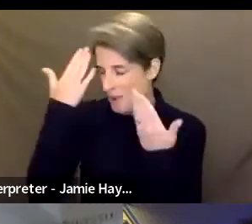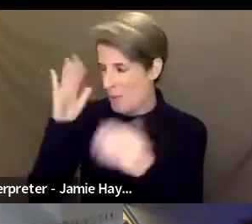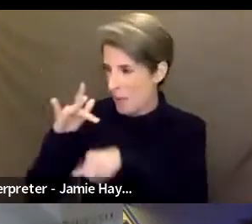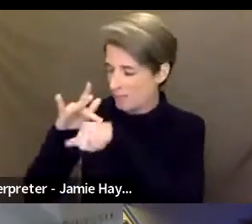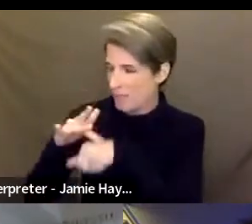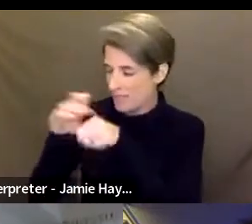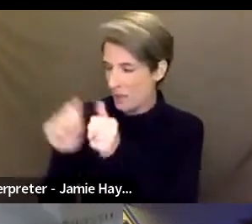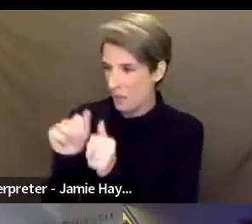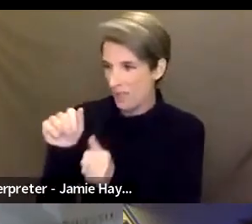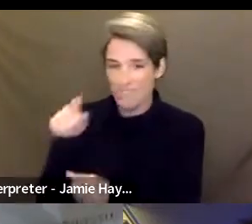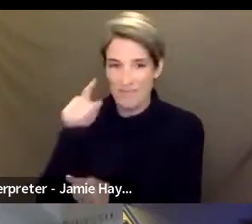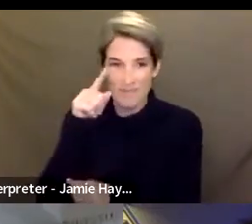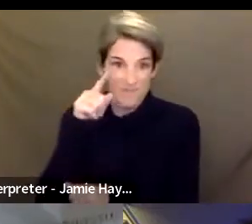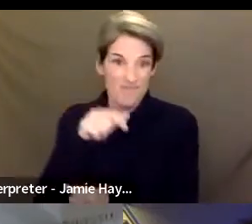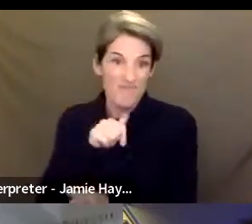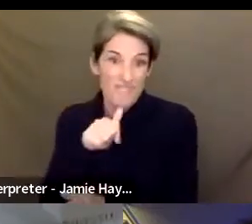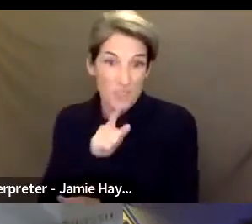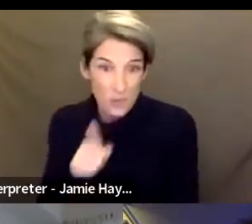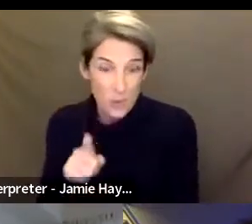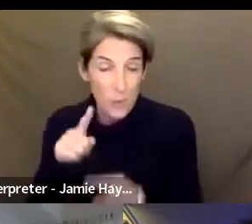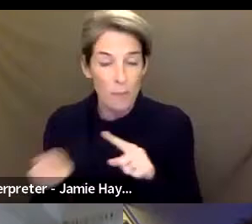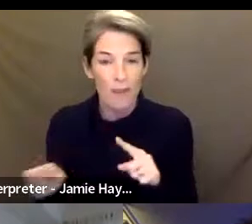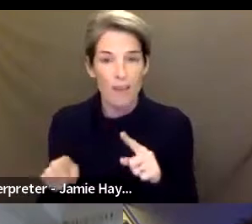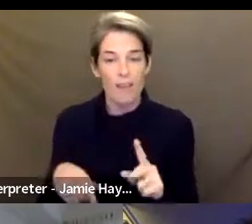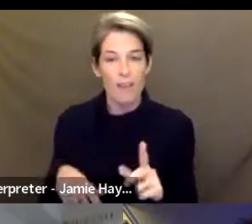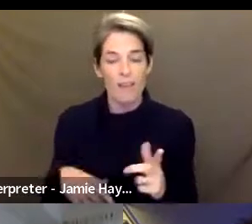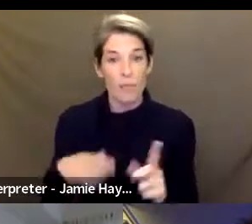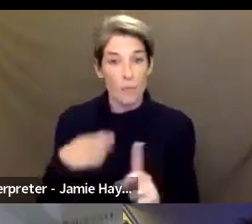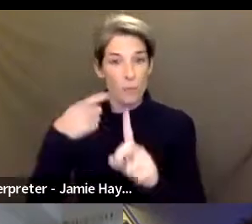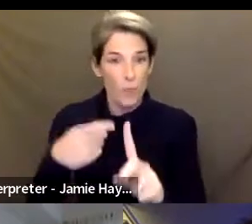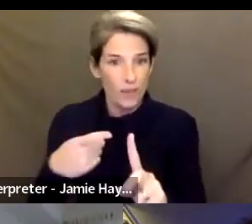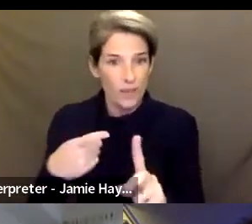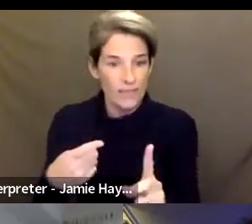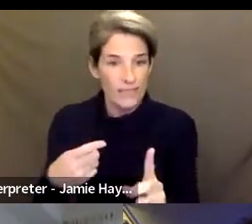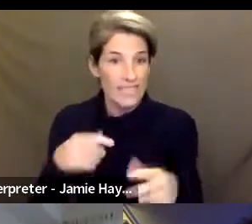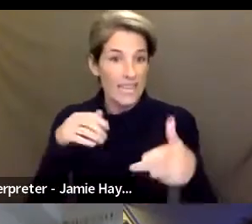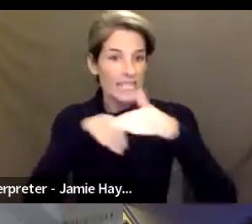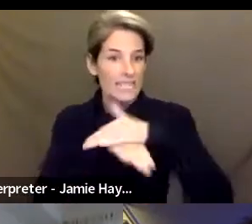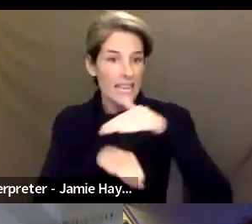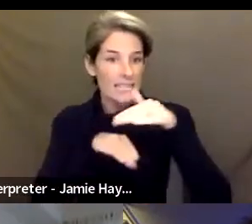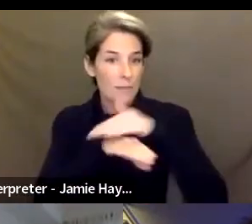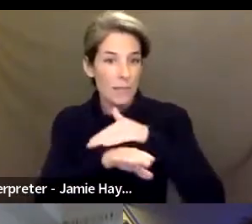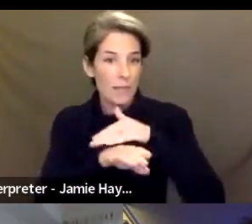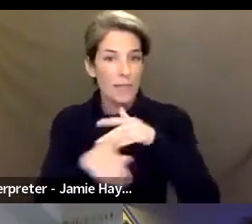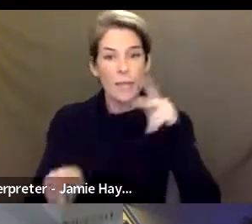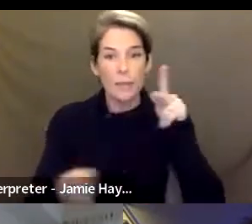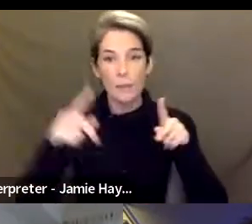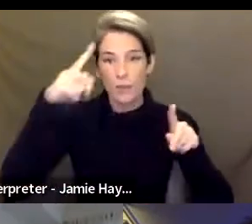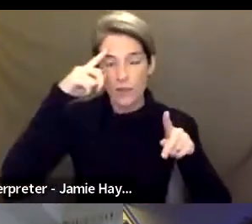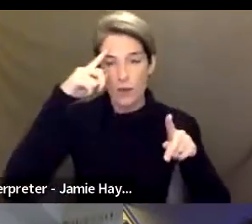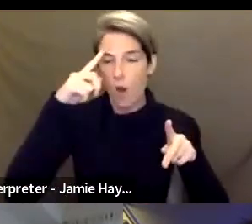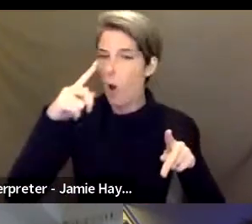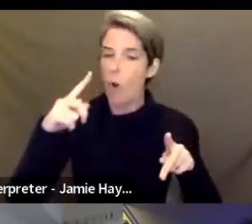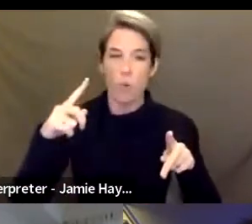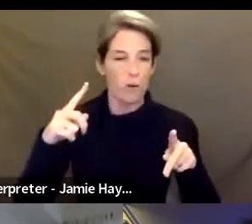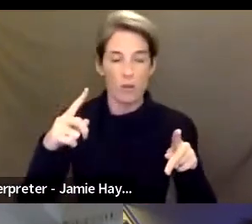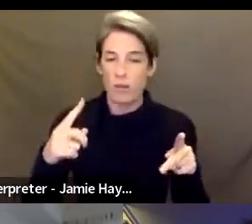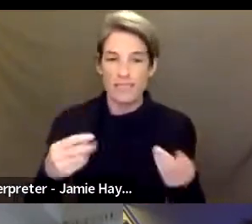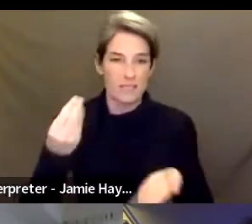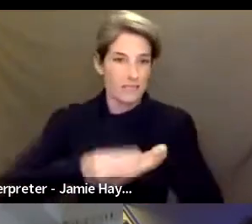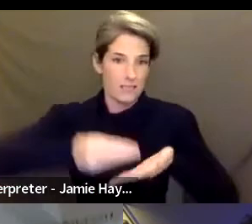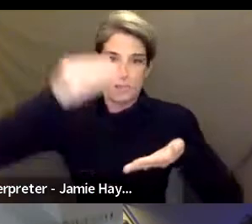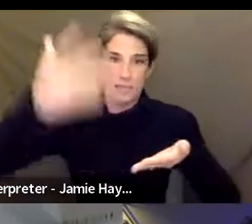accessibility must be expensive. Like, I get it. Yeah, you are a theater that you